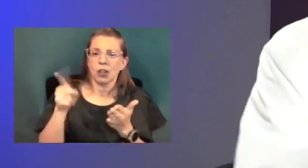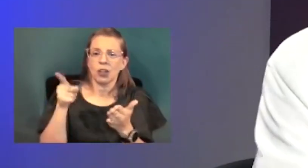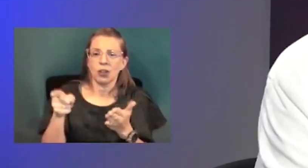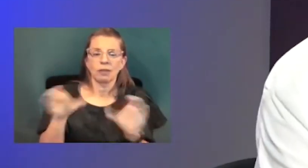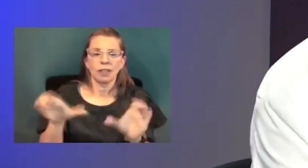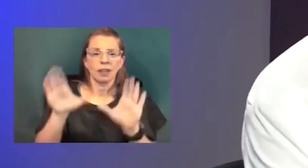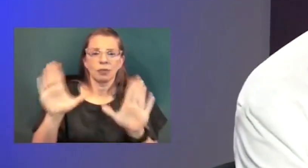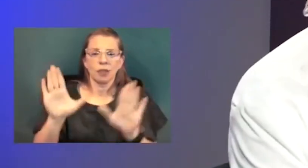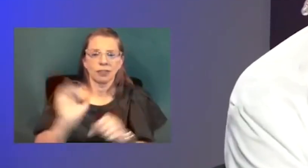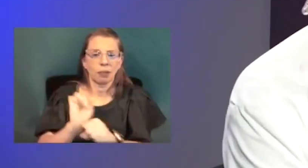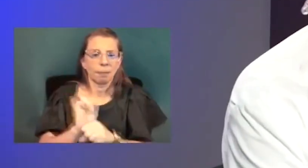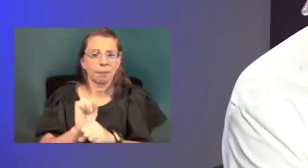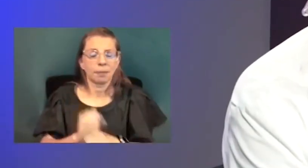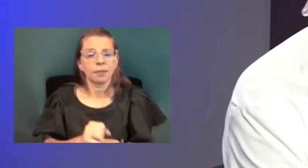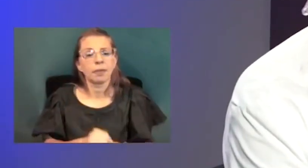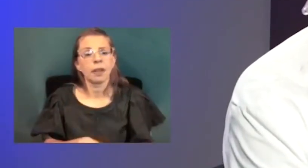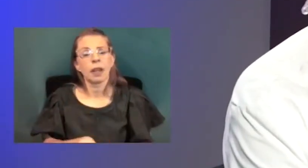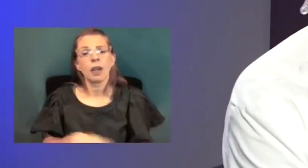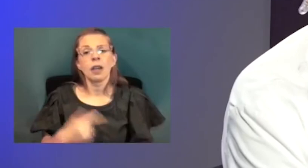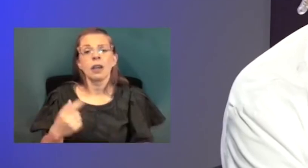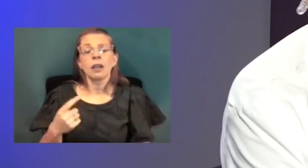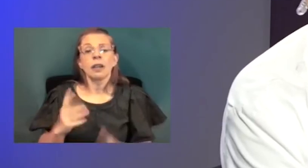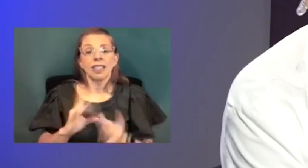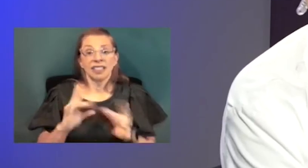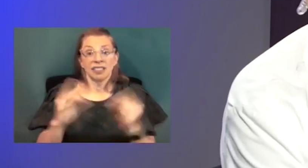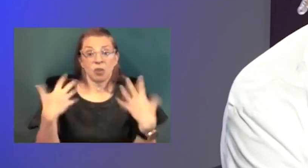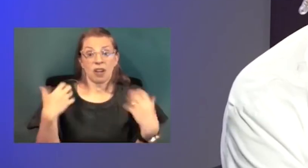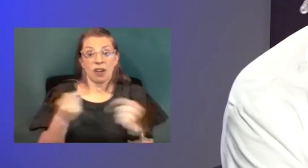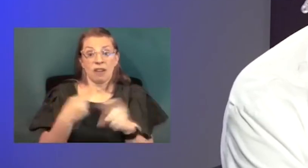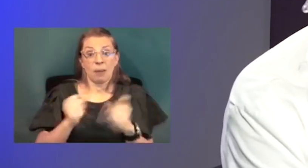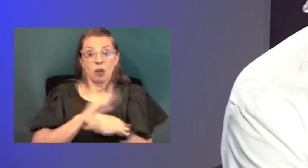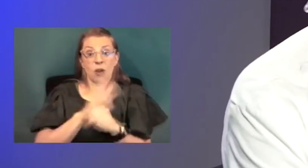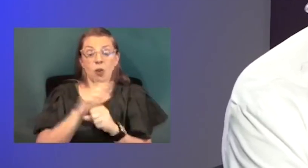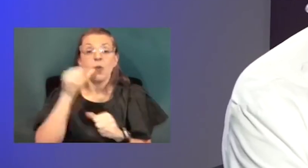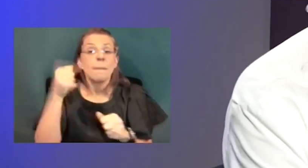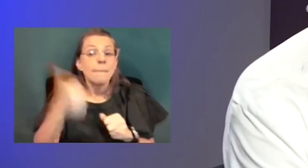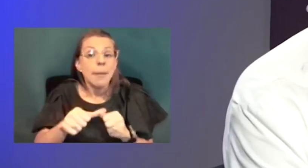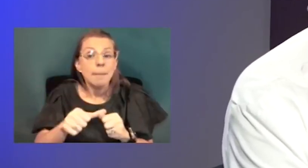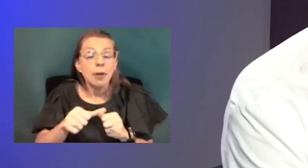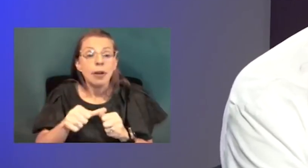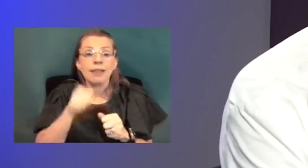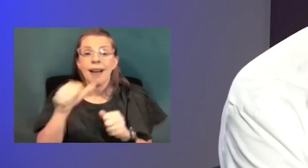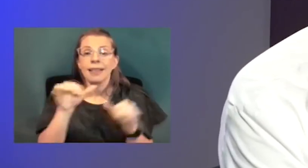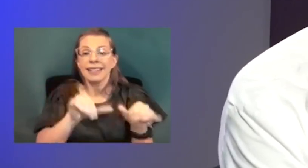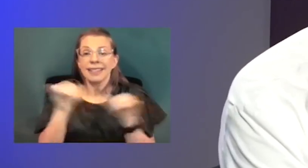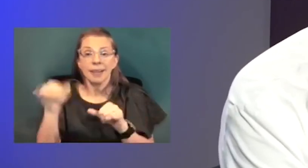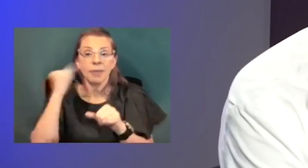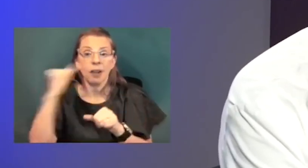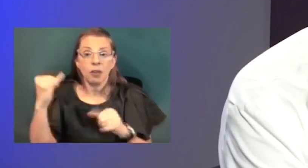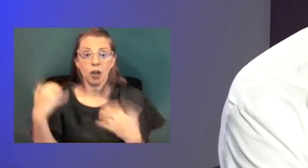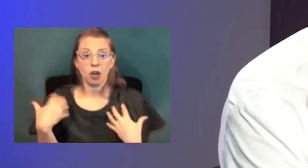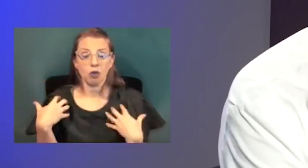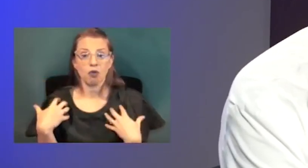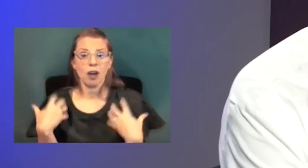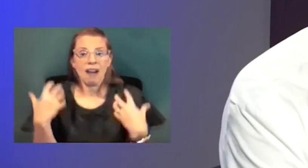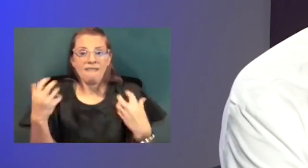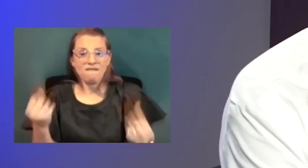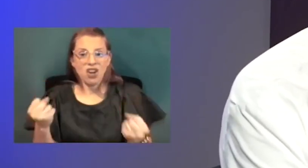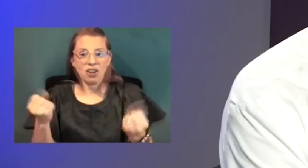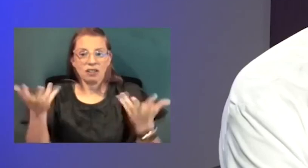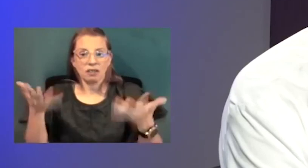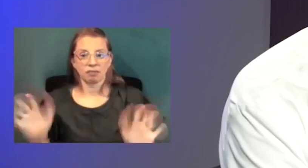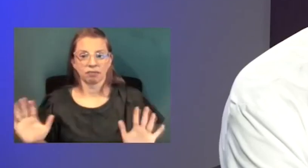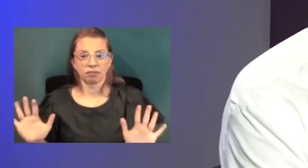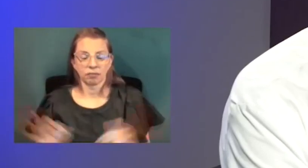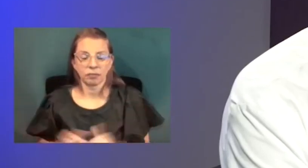we've said we're recovering from COVID. Remember, that is not the same thing as recovered. You